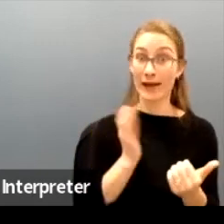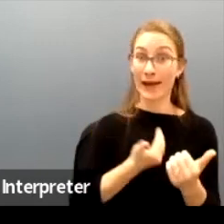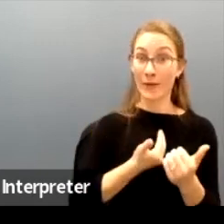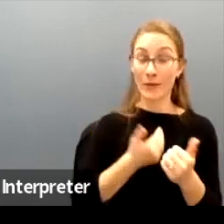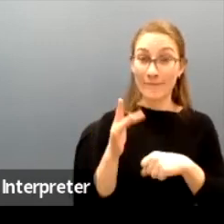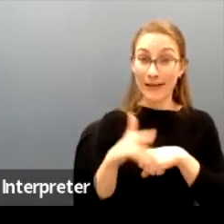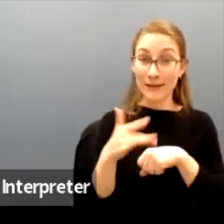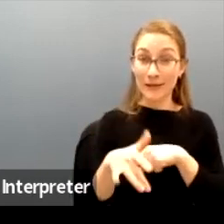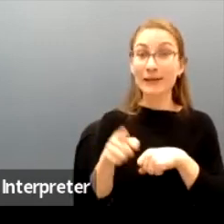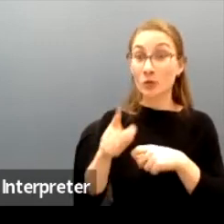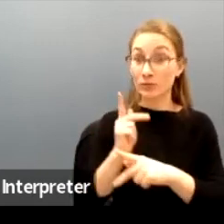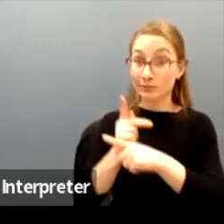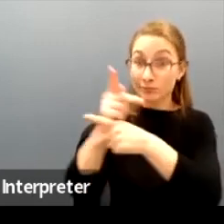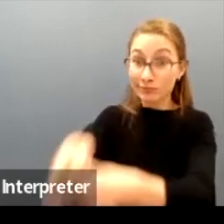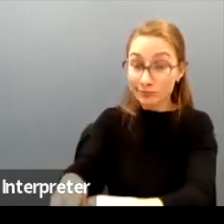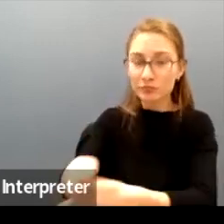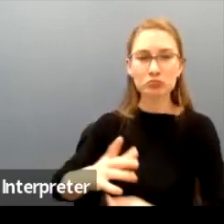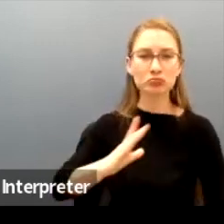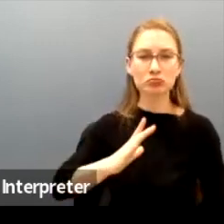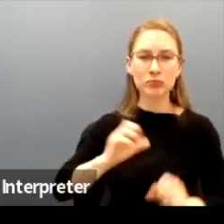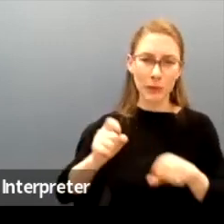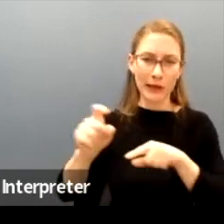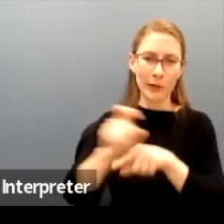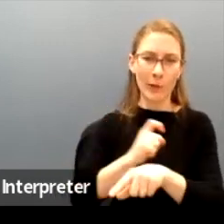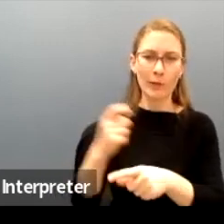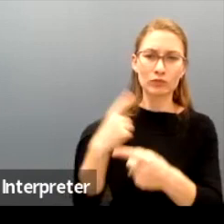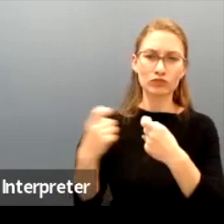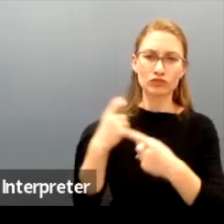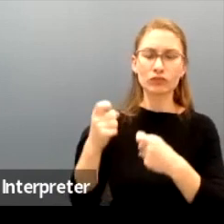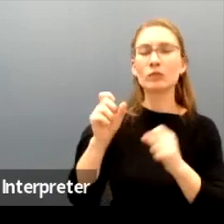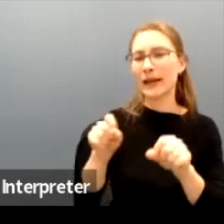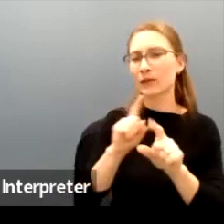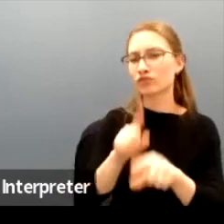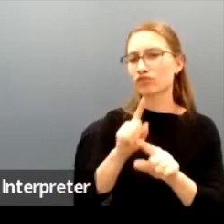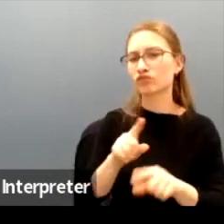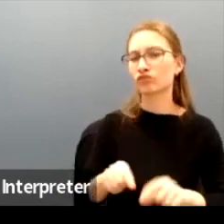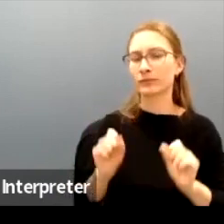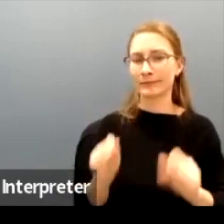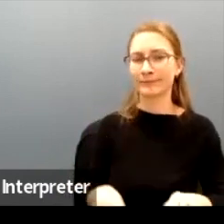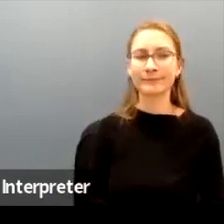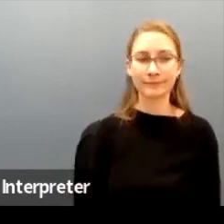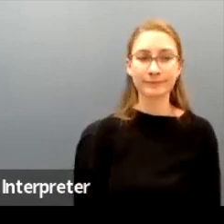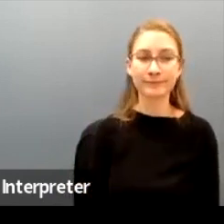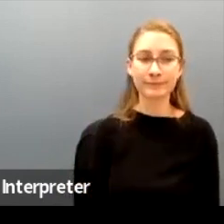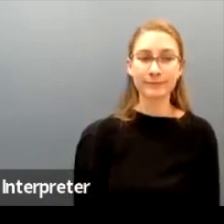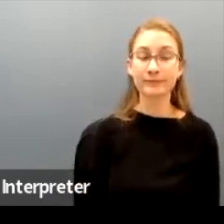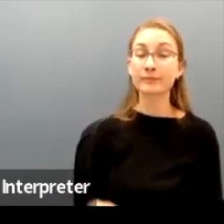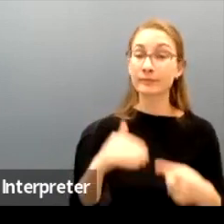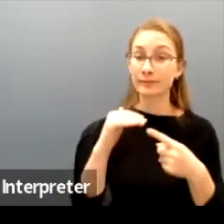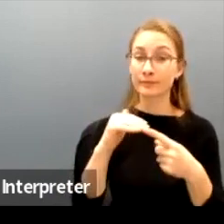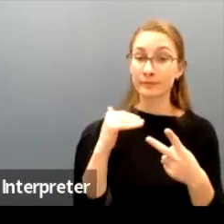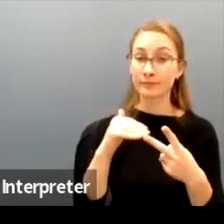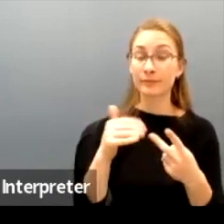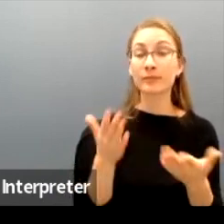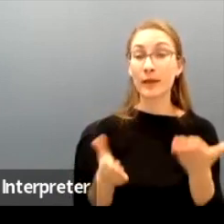can loan them out. Call us, ask us any questions, or we'll provide you with that support. Maybe you need some support with a